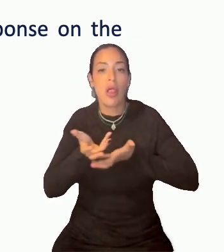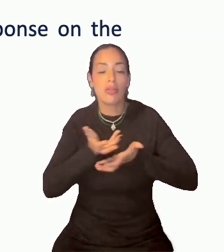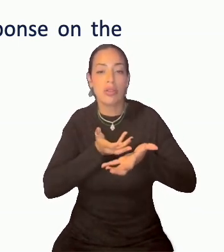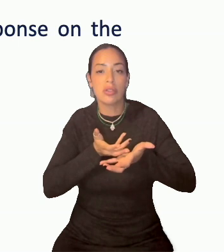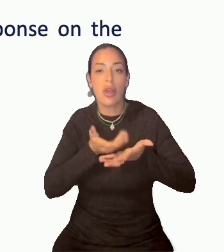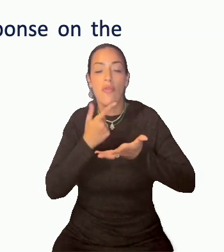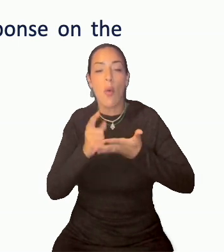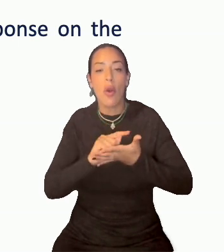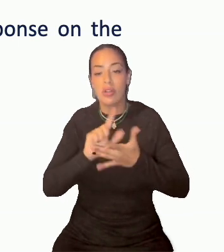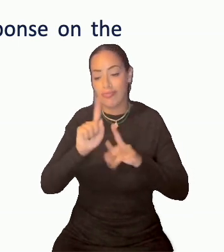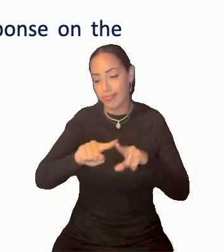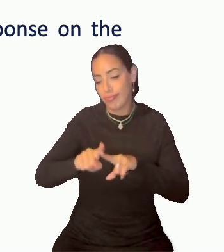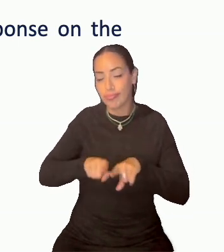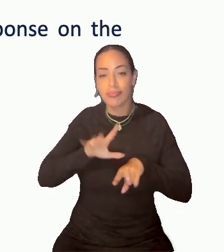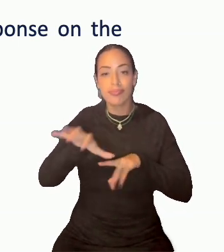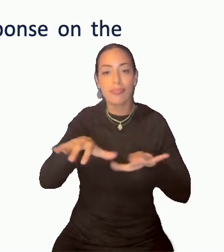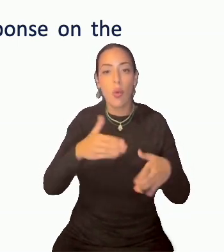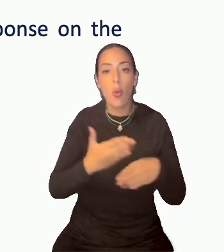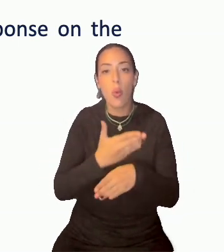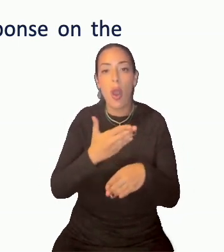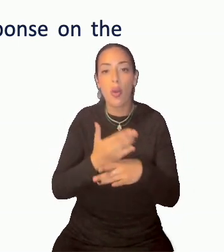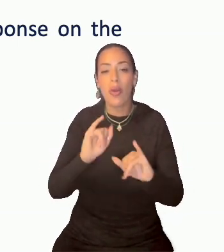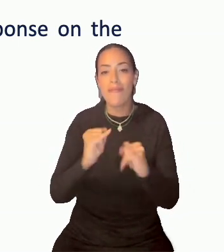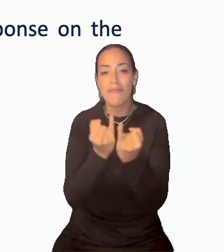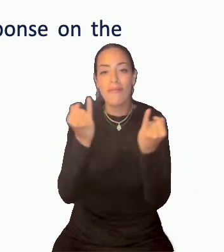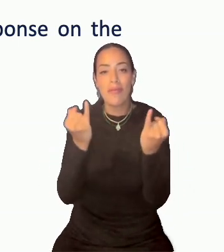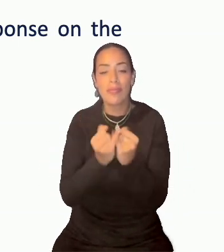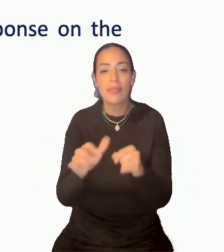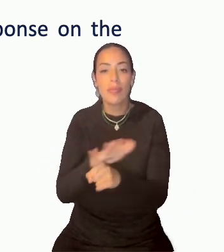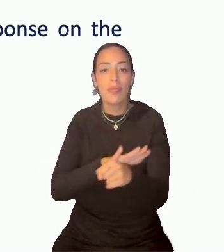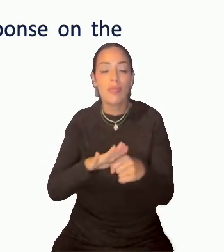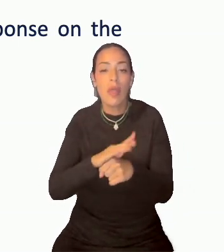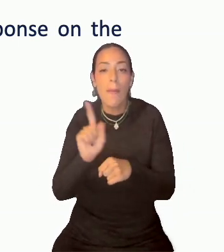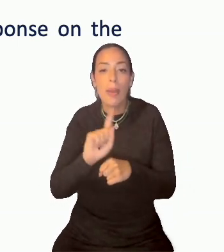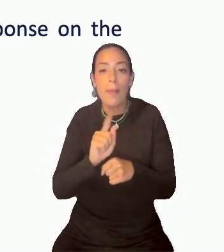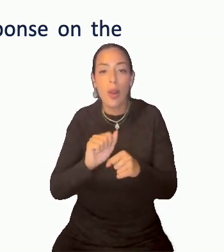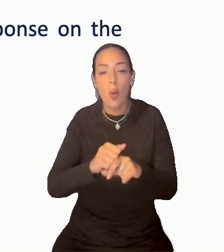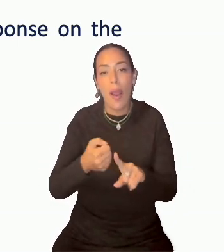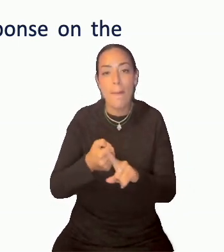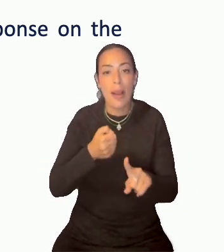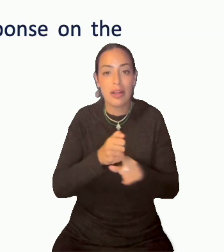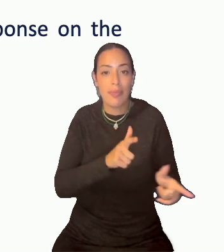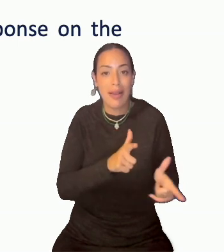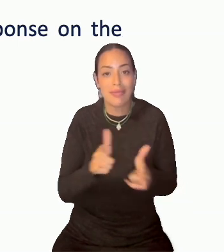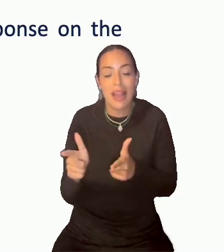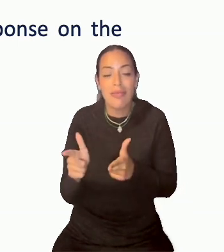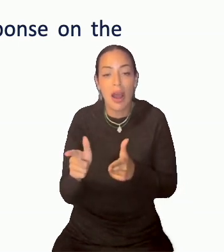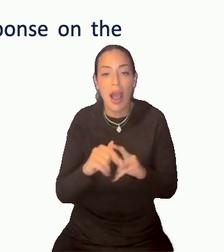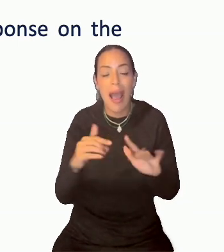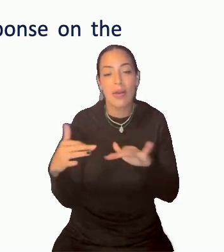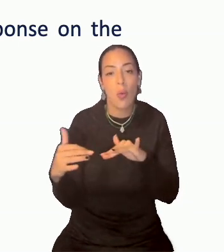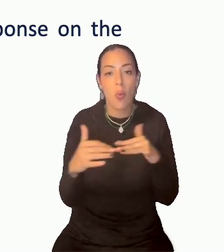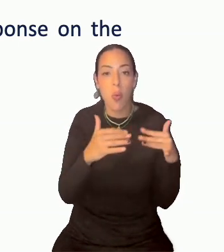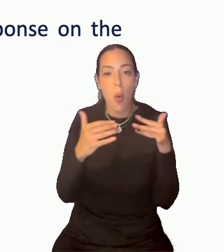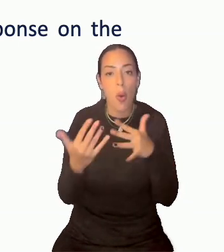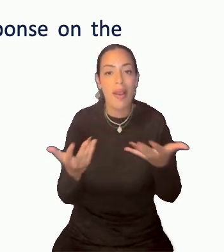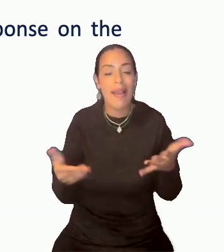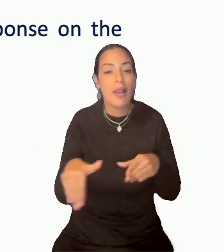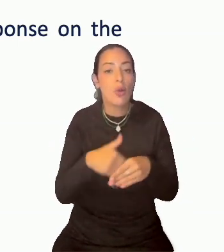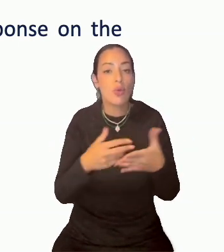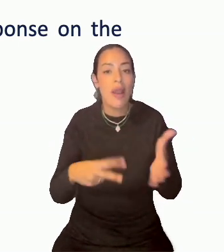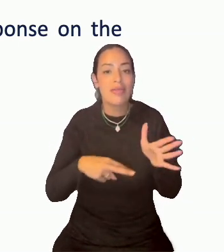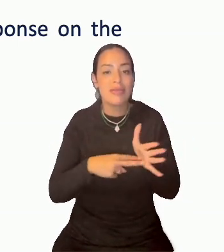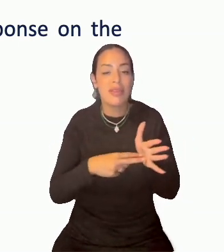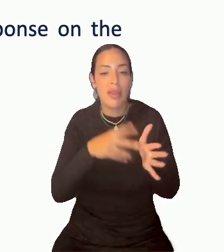operating in hostile environments, my work with victims of terror and people affected by conflict overseas, including in Syria and